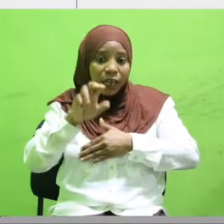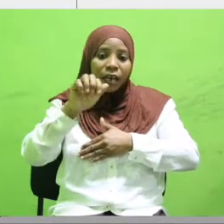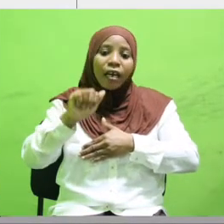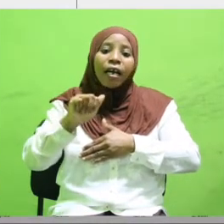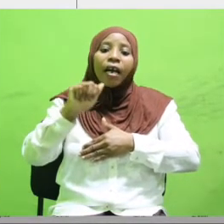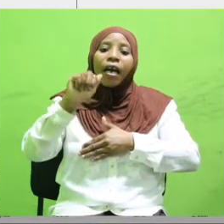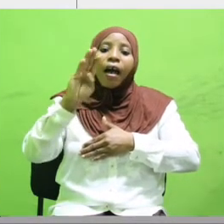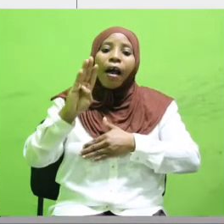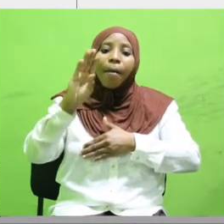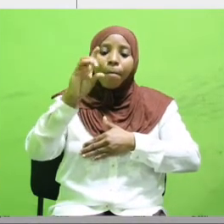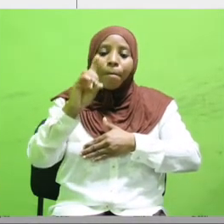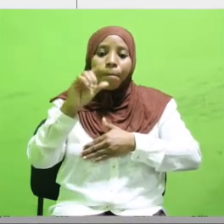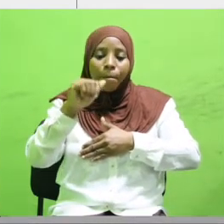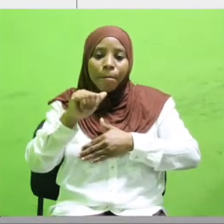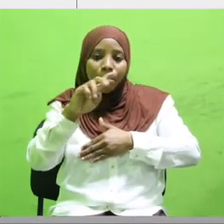on breadstuffs.